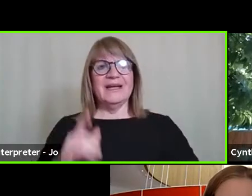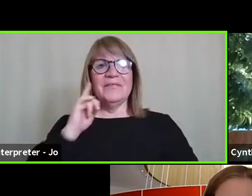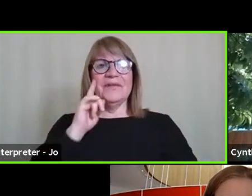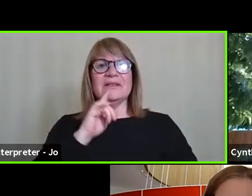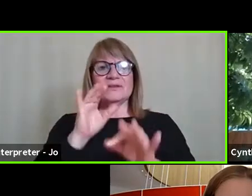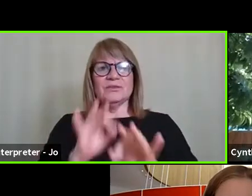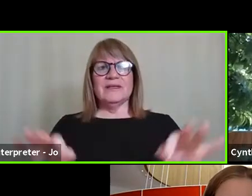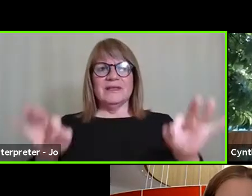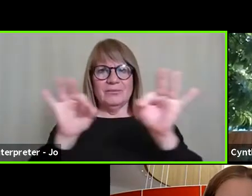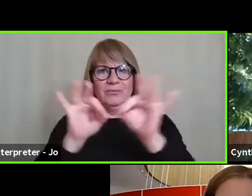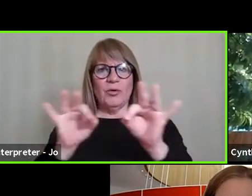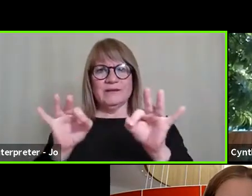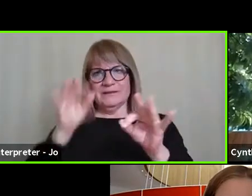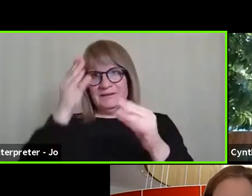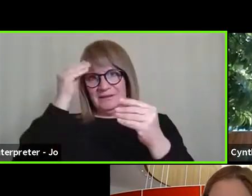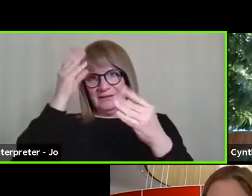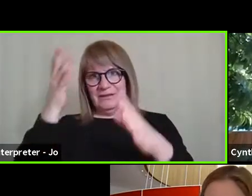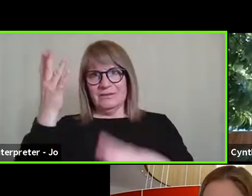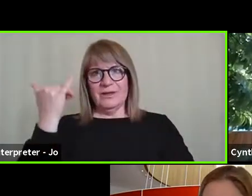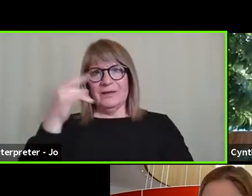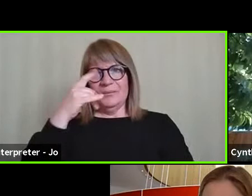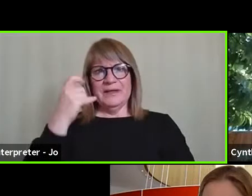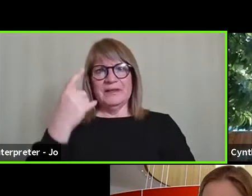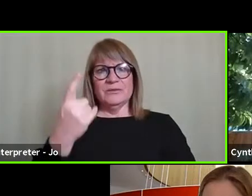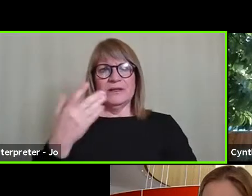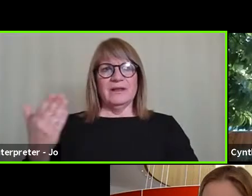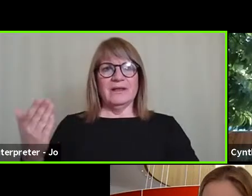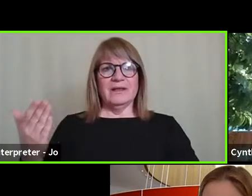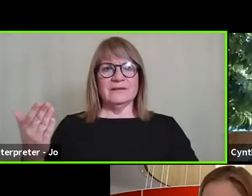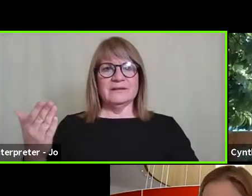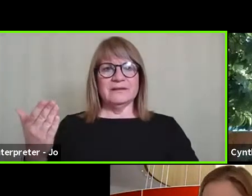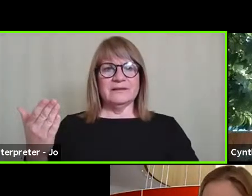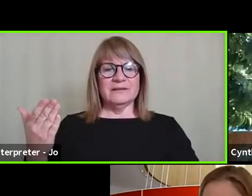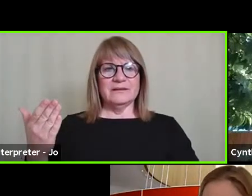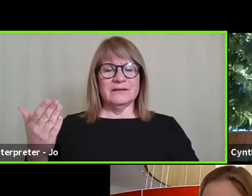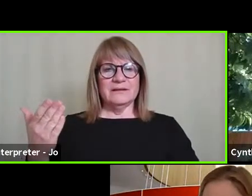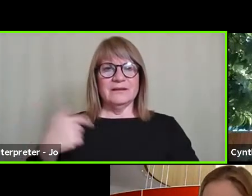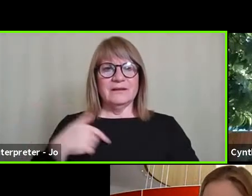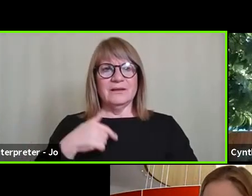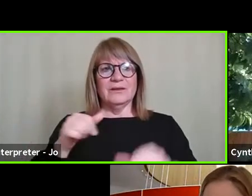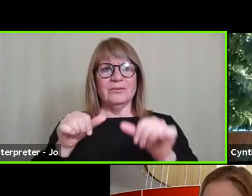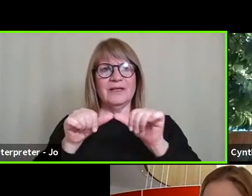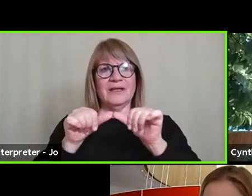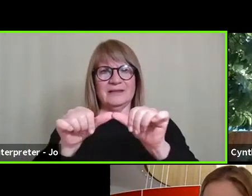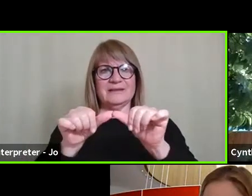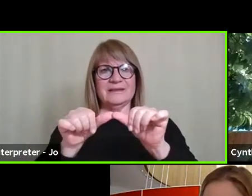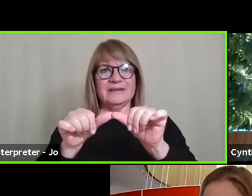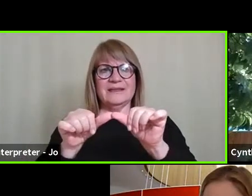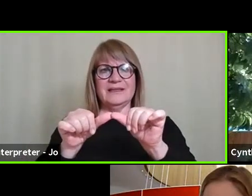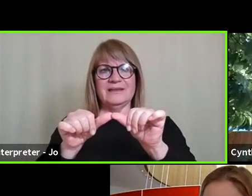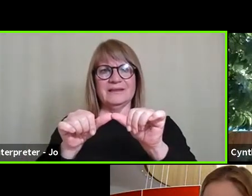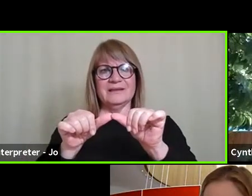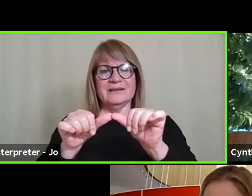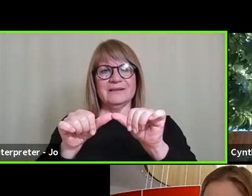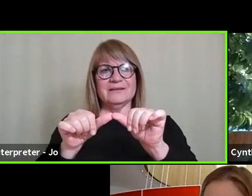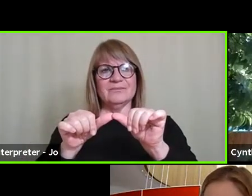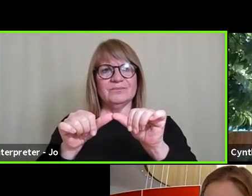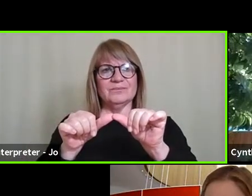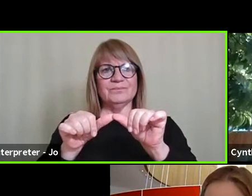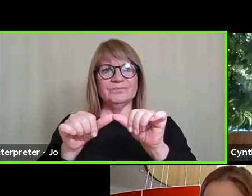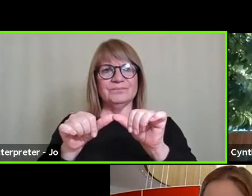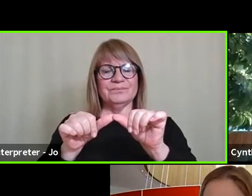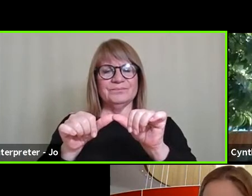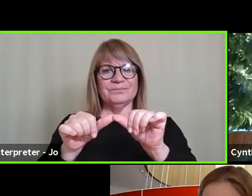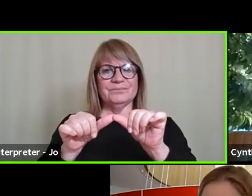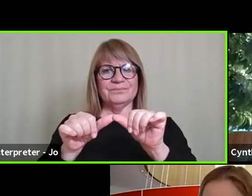mention because you know one of the things that um we constantly encountered throughout these last four years and even